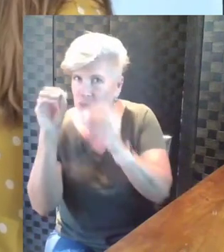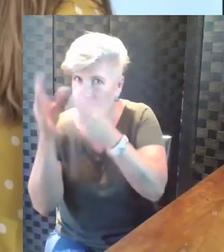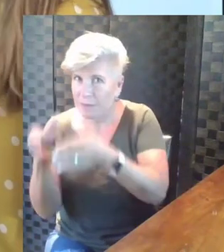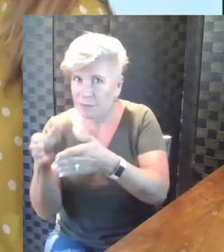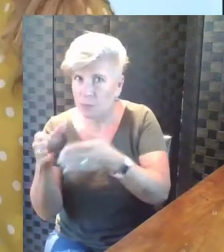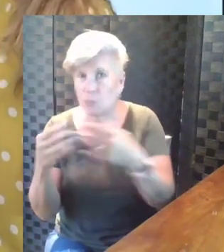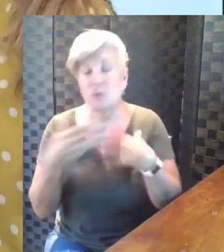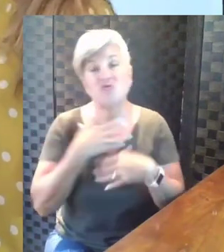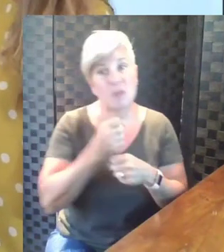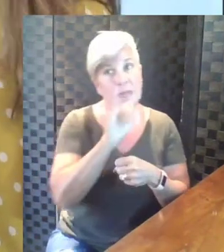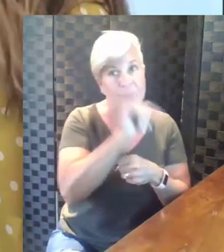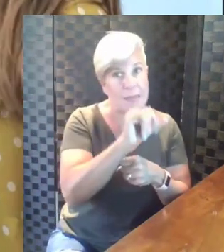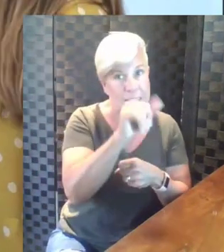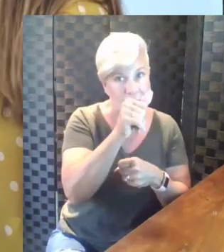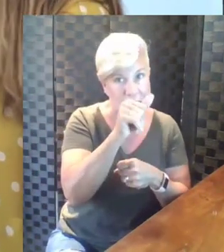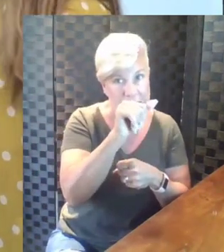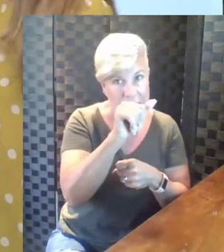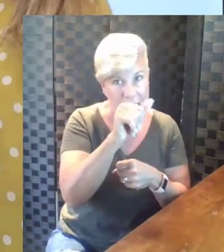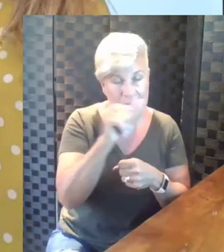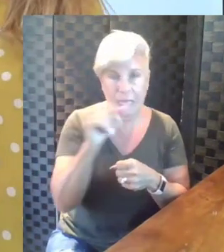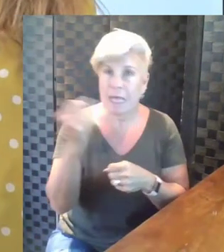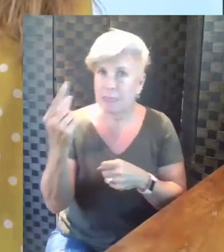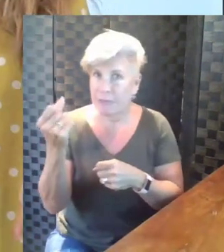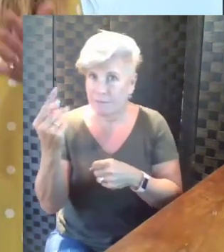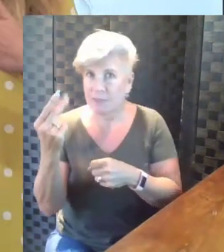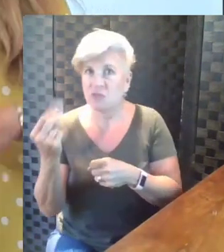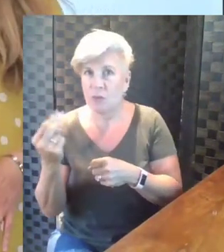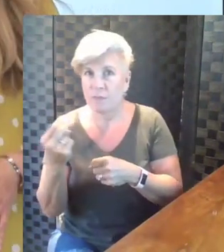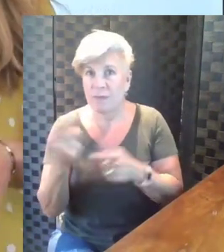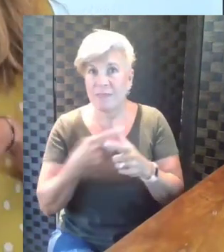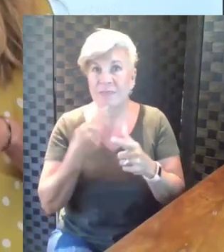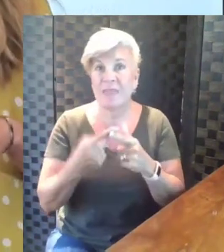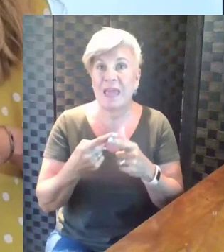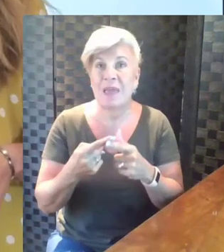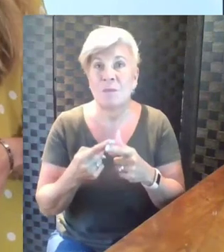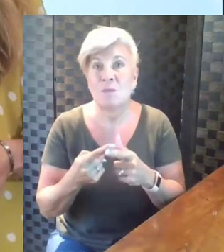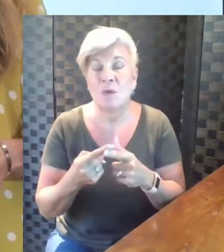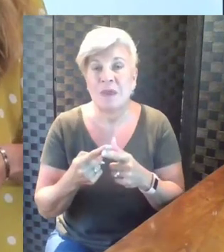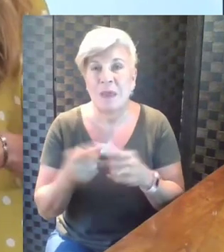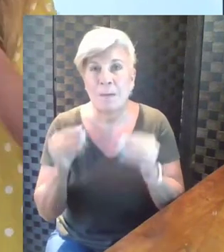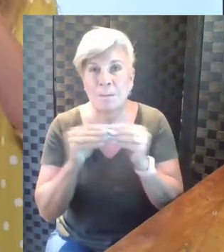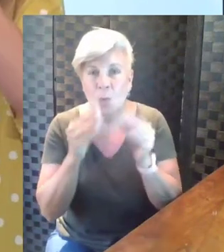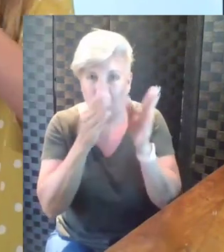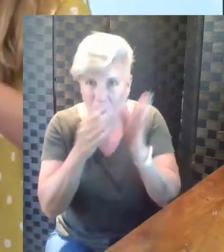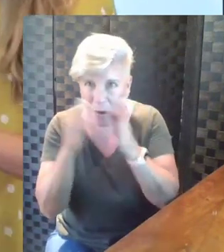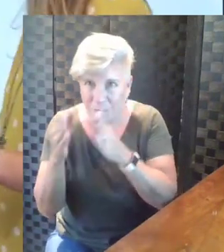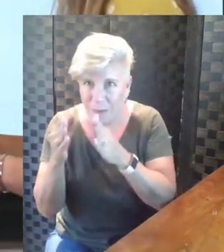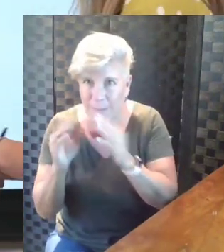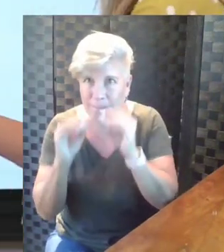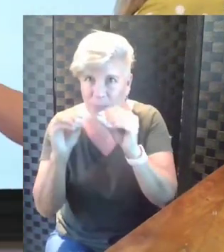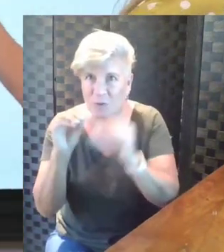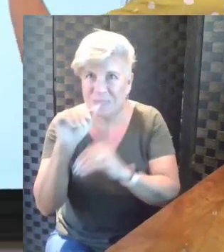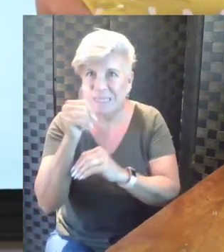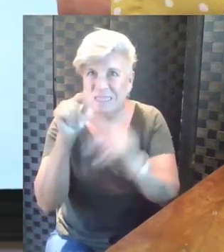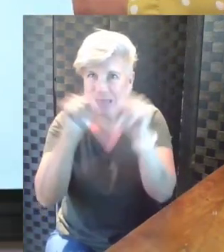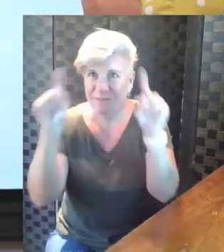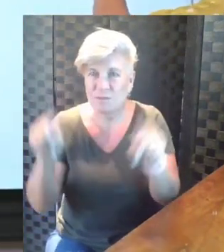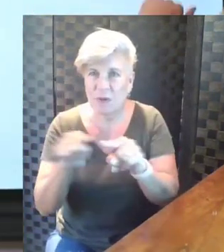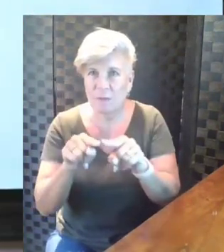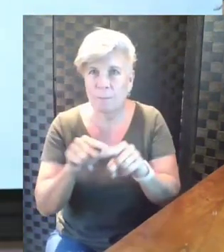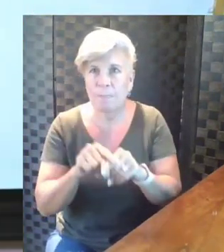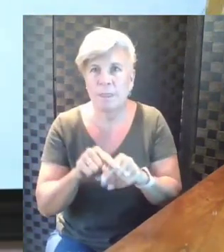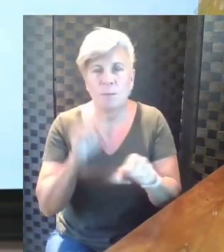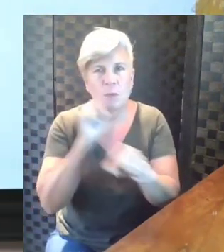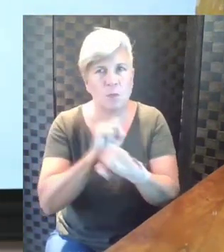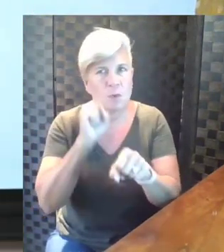we trust that this is 10, 11, 12. Then we made it even a little bit more organized by throwing those into a 10 frame. And we